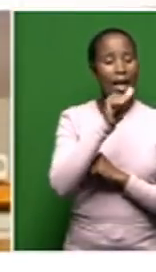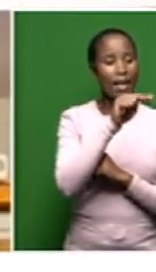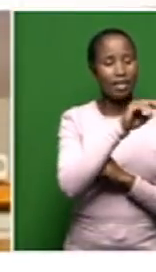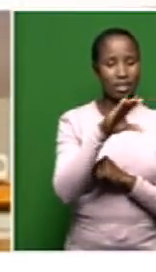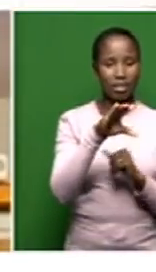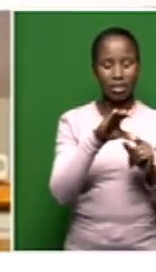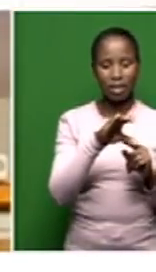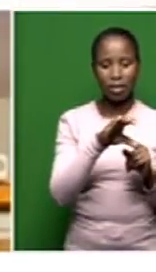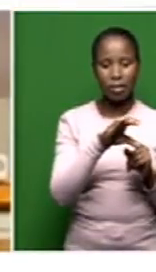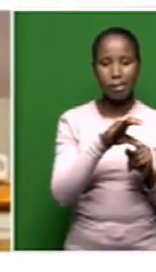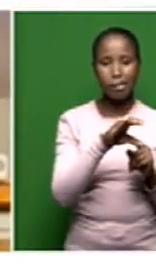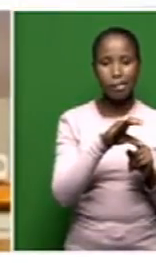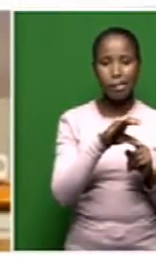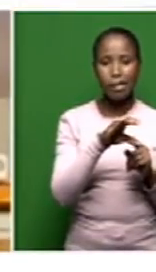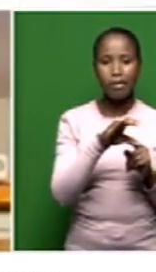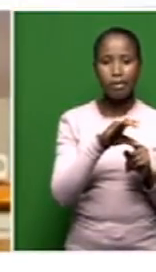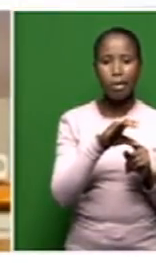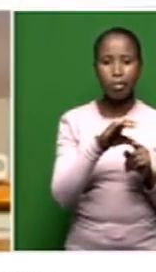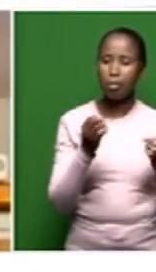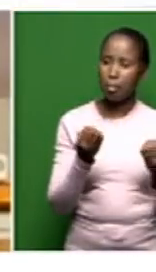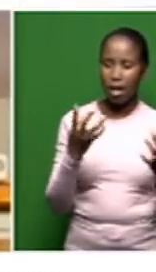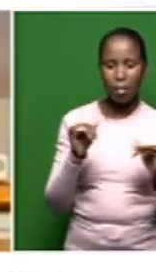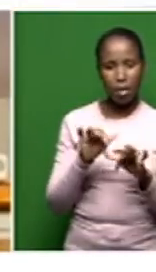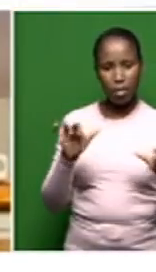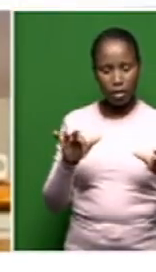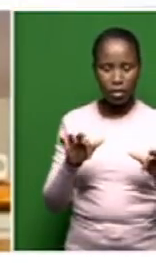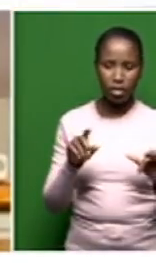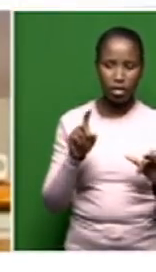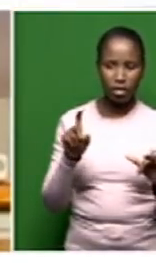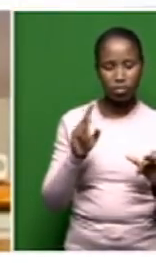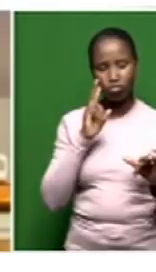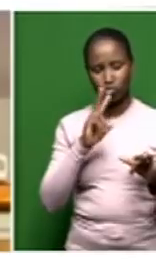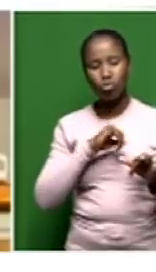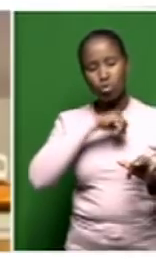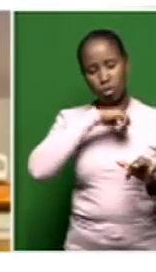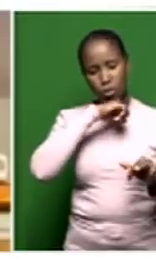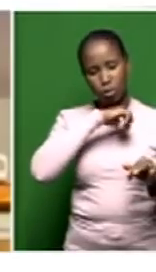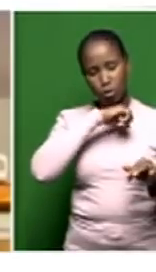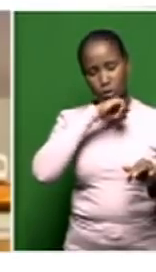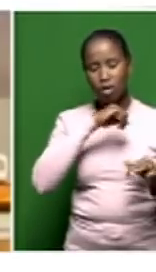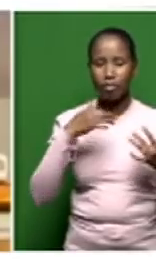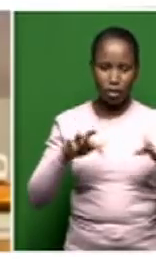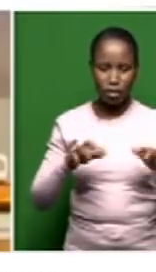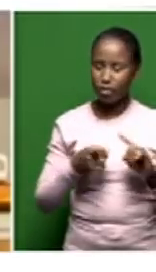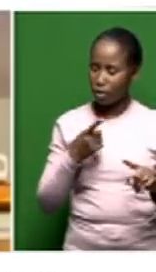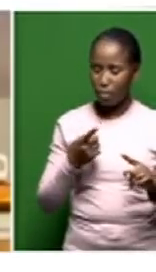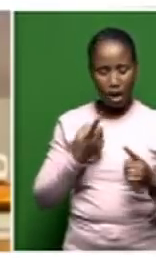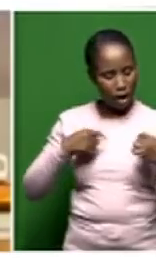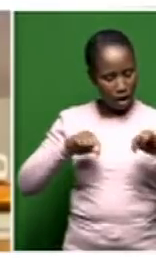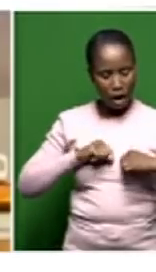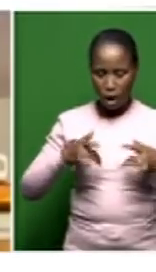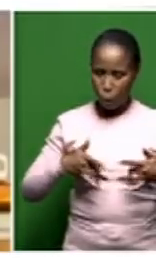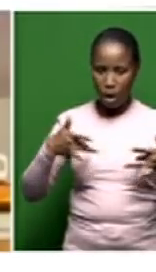dominant, I mean, for many of us, including myself, I mean, the ANC has been very dominant in our life. So for